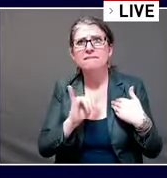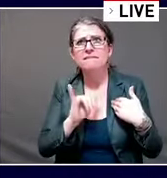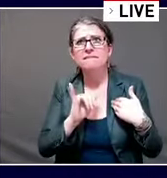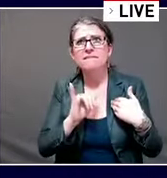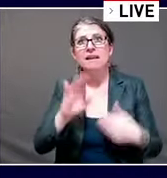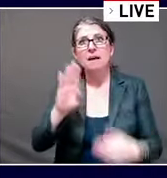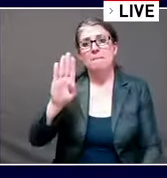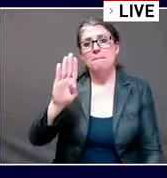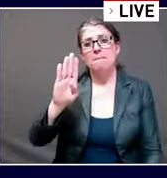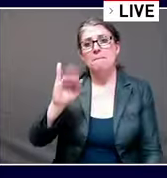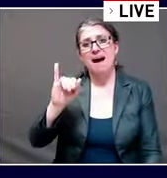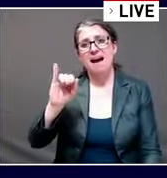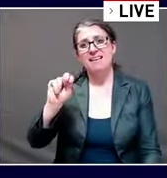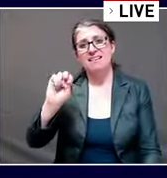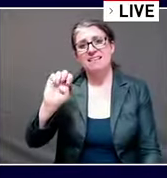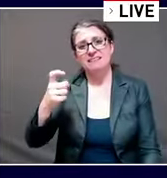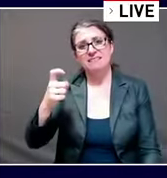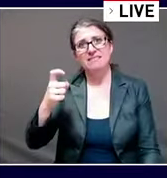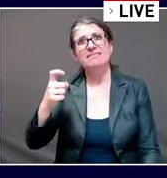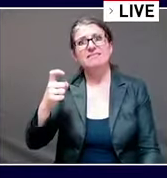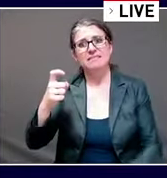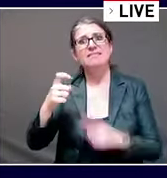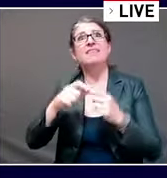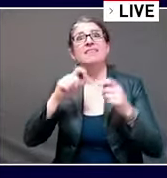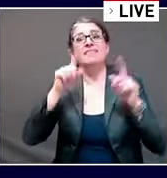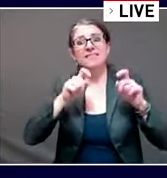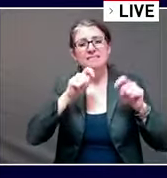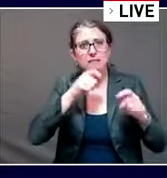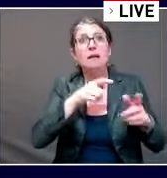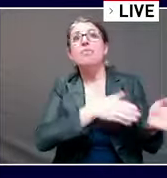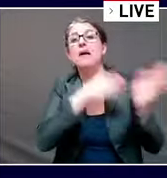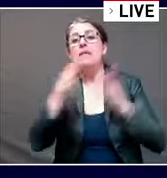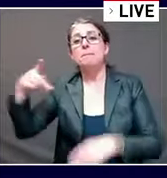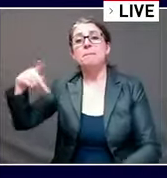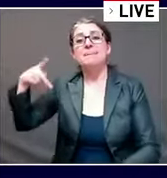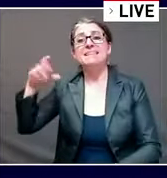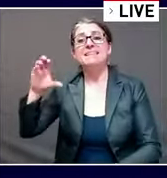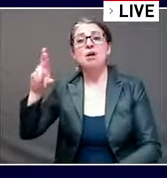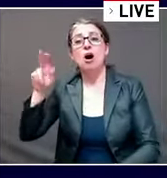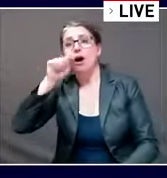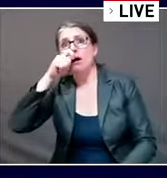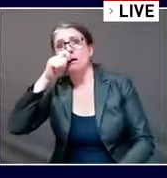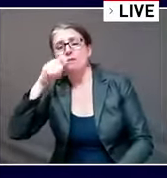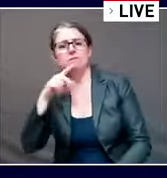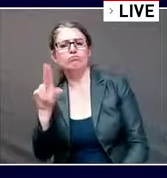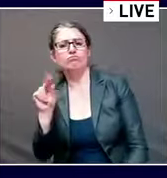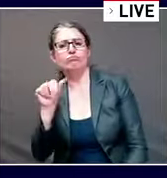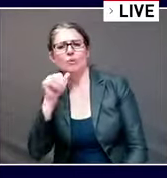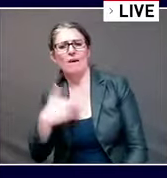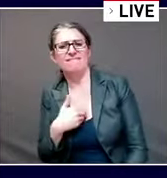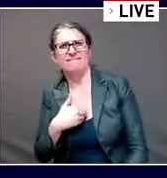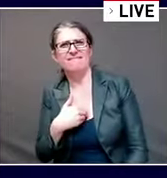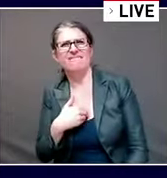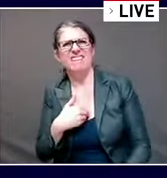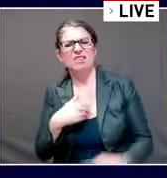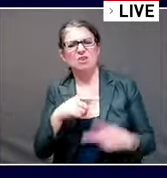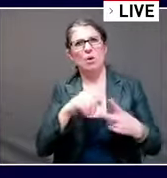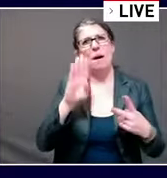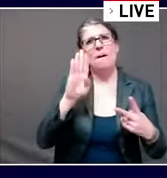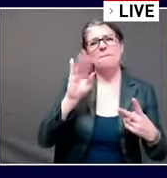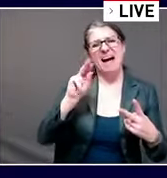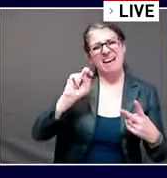test? I haven't studied the timing of their test, nor have I spoken with them to know when they